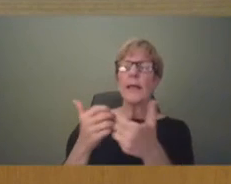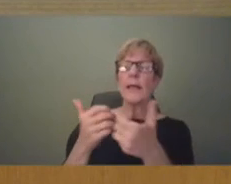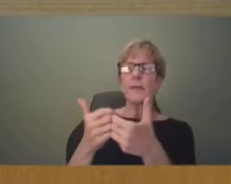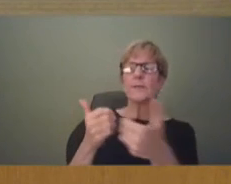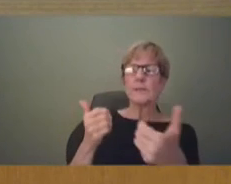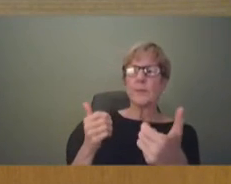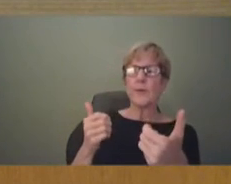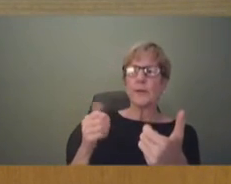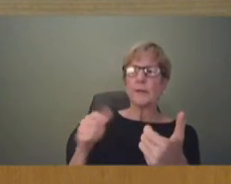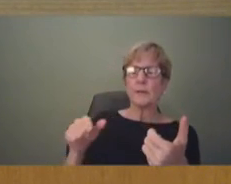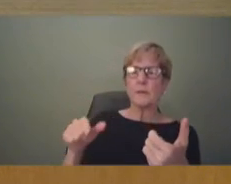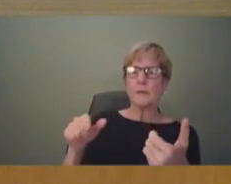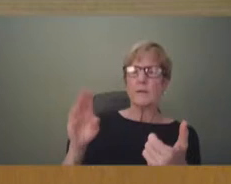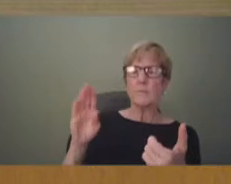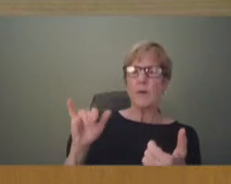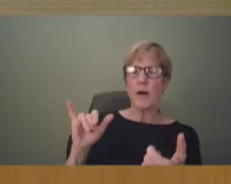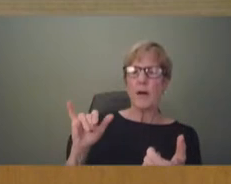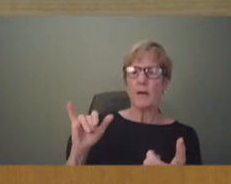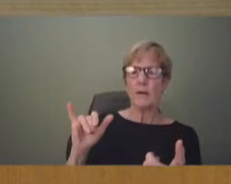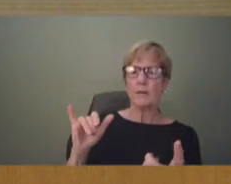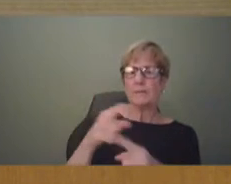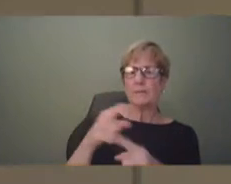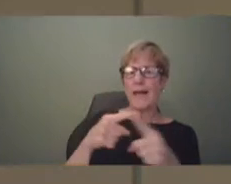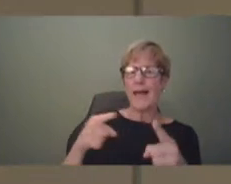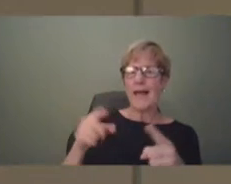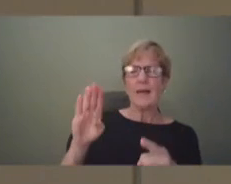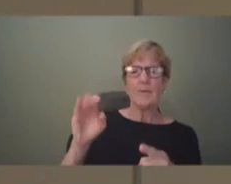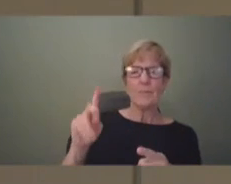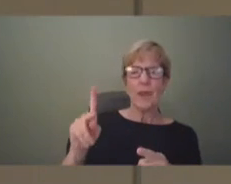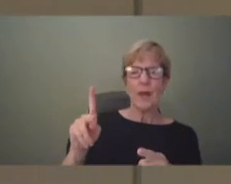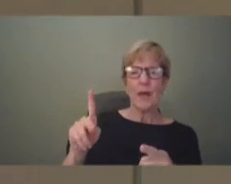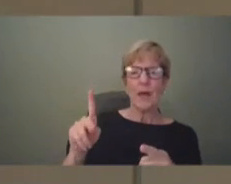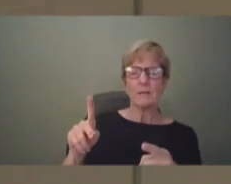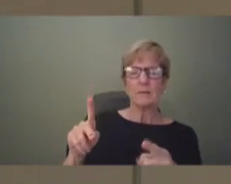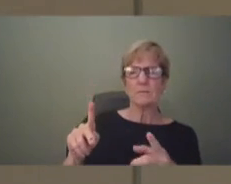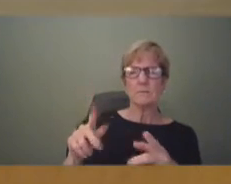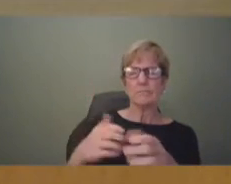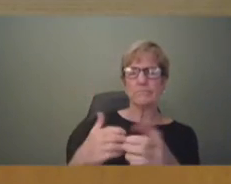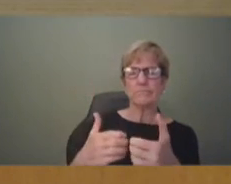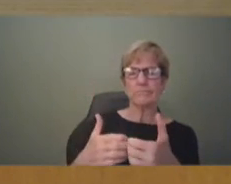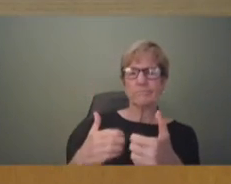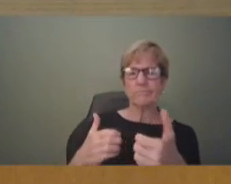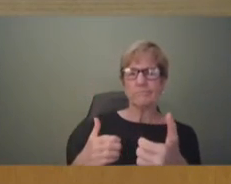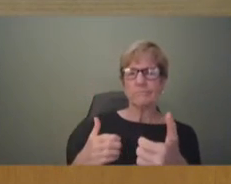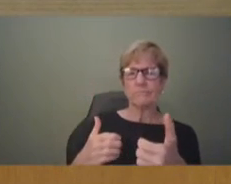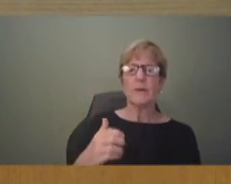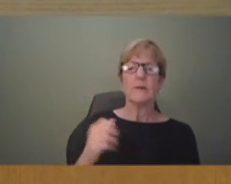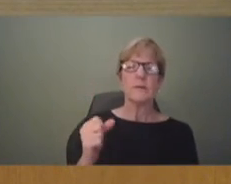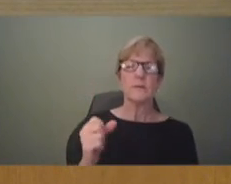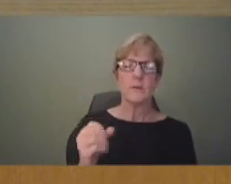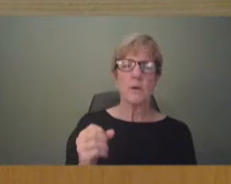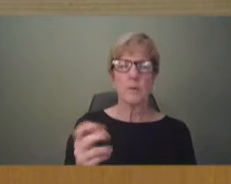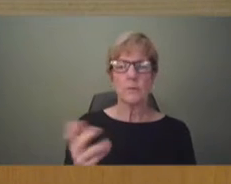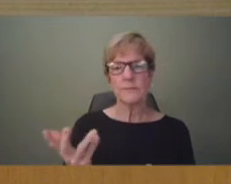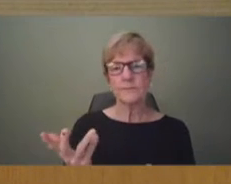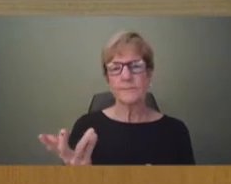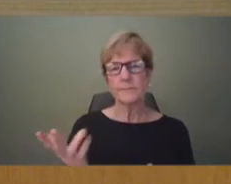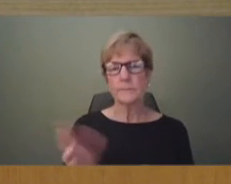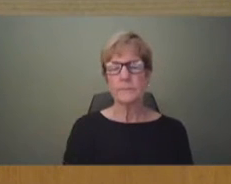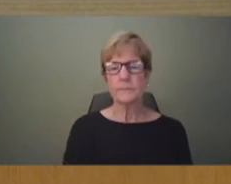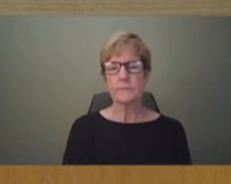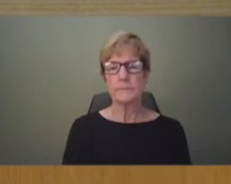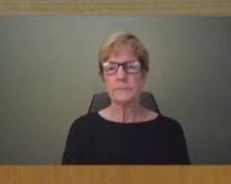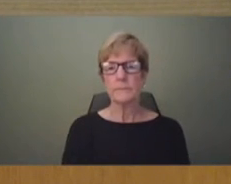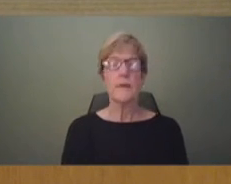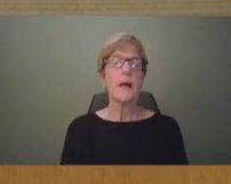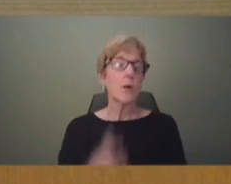by a like a half block a block or so a half a block okay so it just um okay it just looks